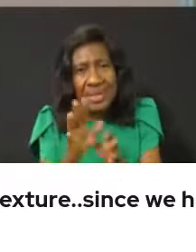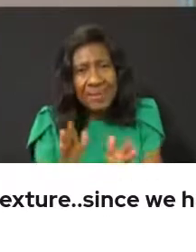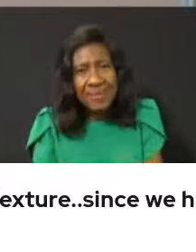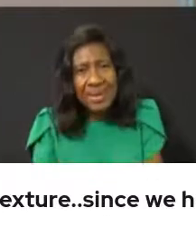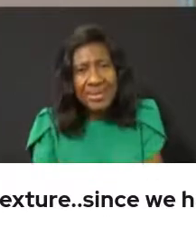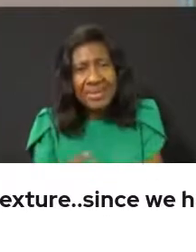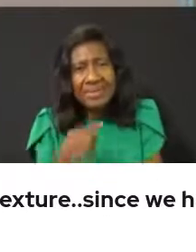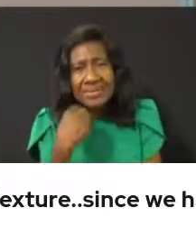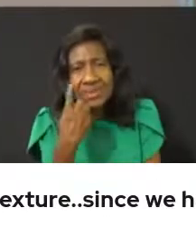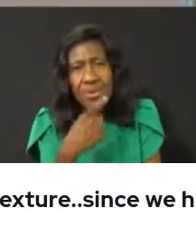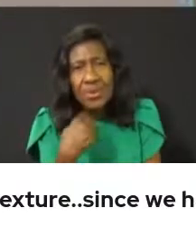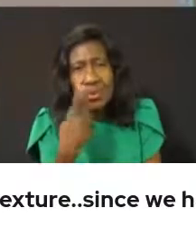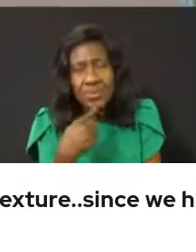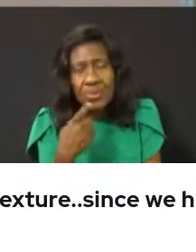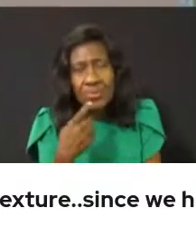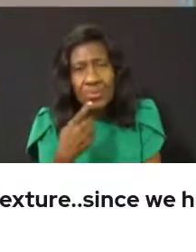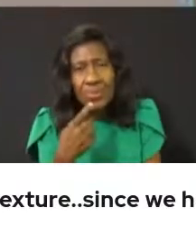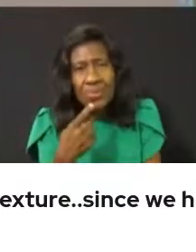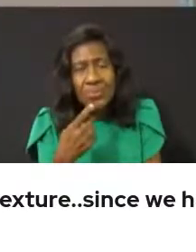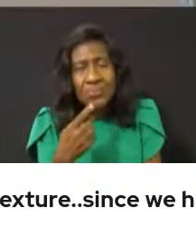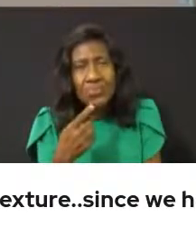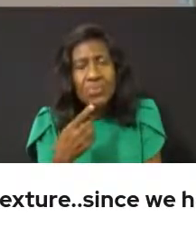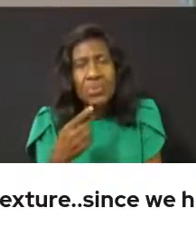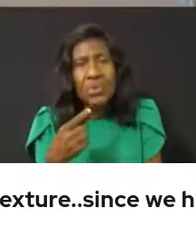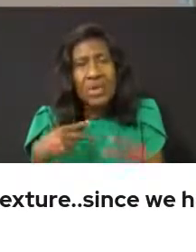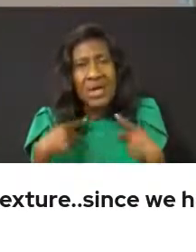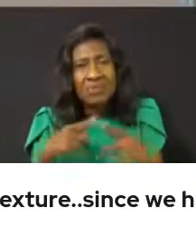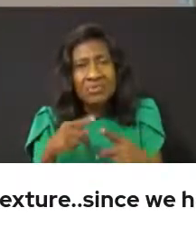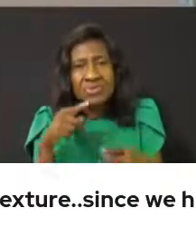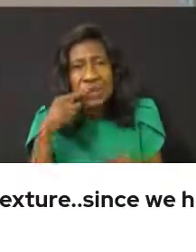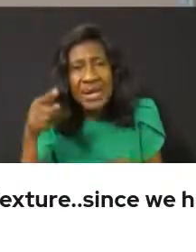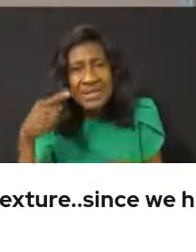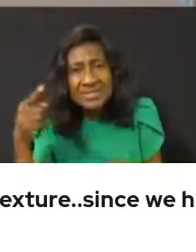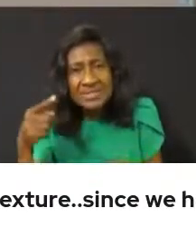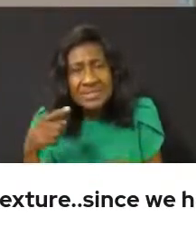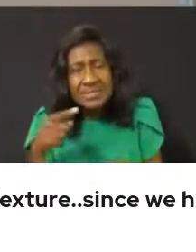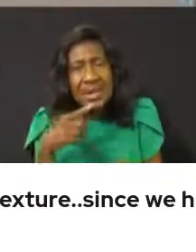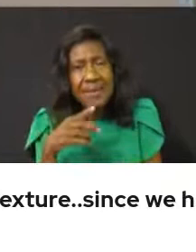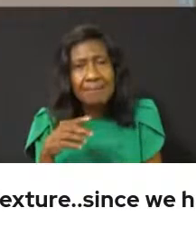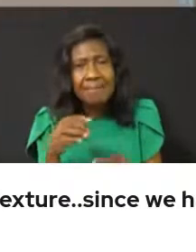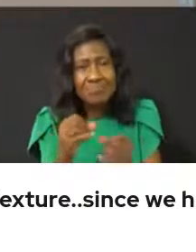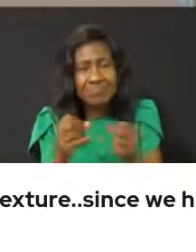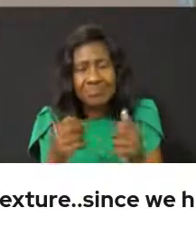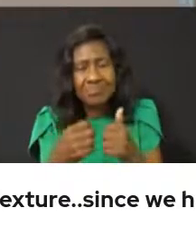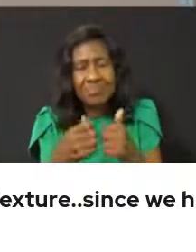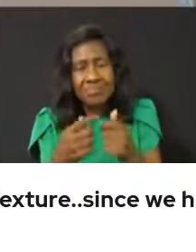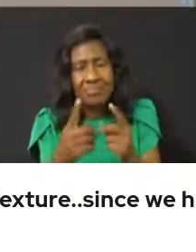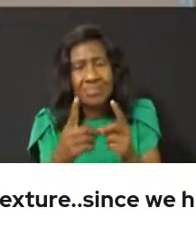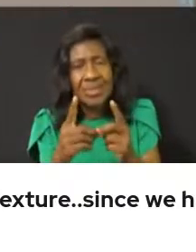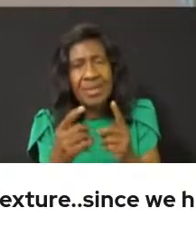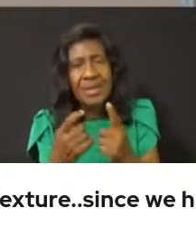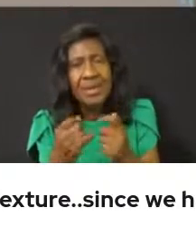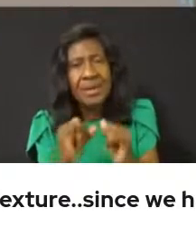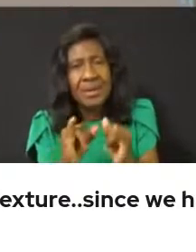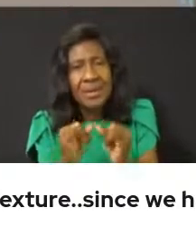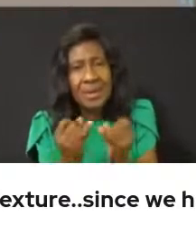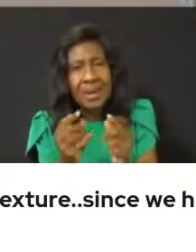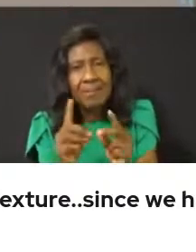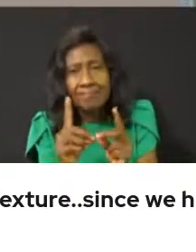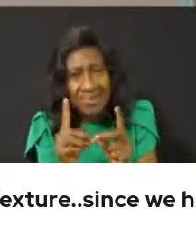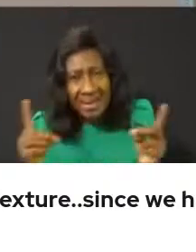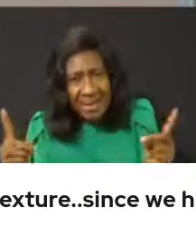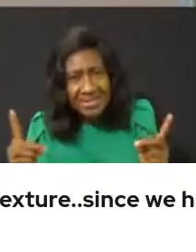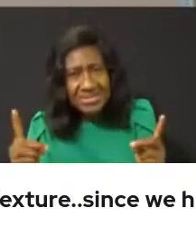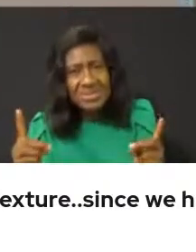were required by public health to home isolate. Now, it is important, of utmost importance, that we protect our community as much